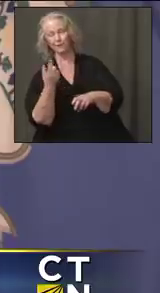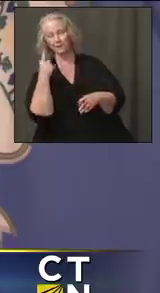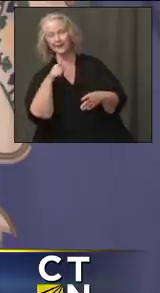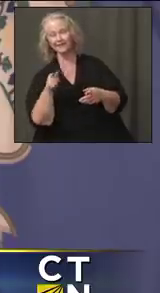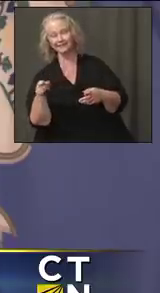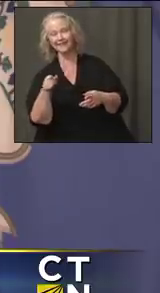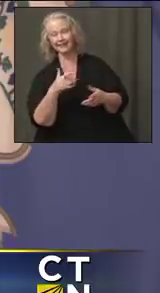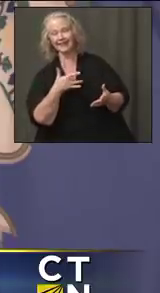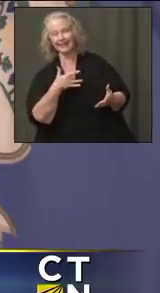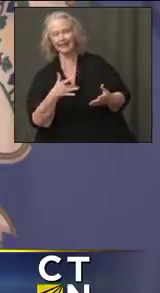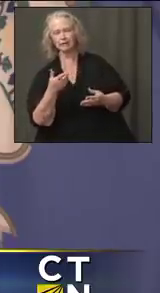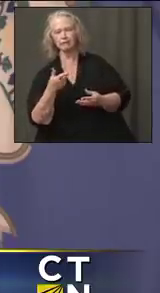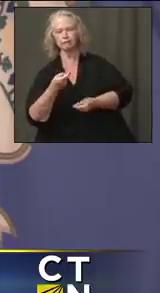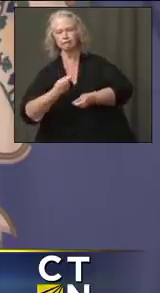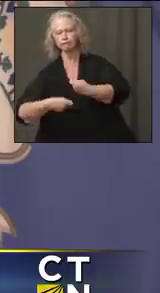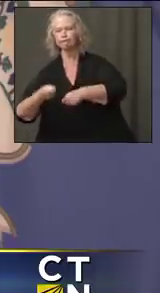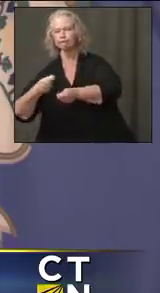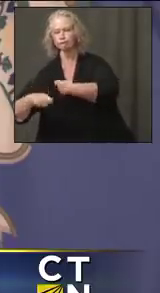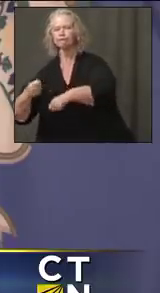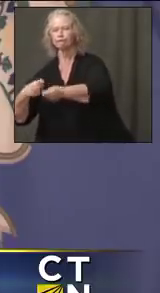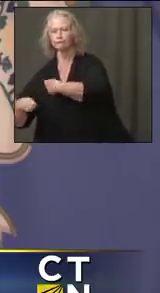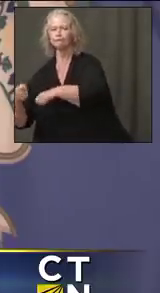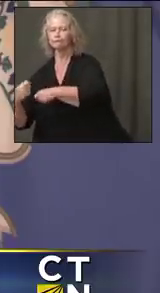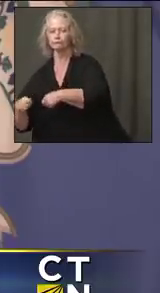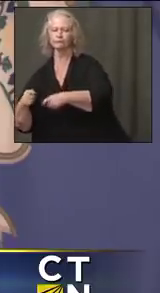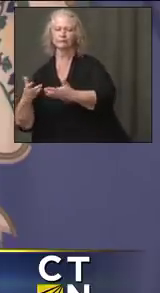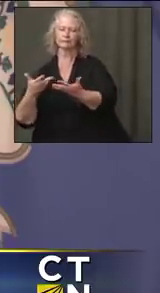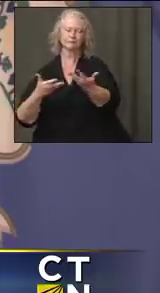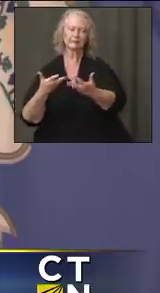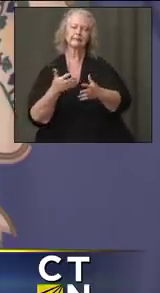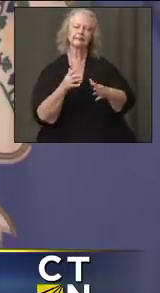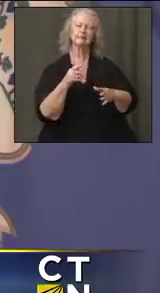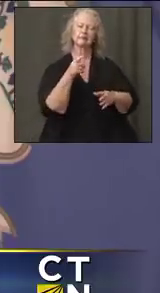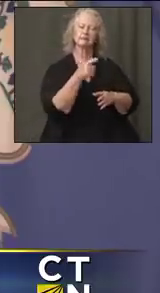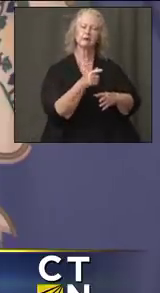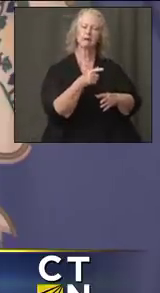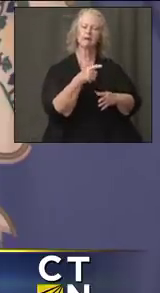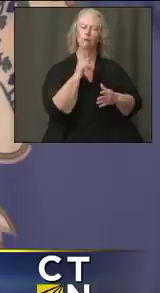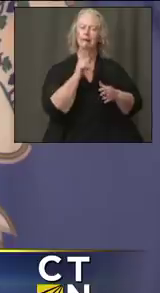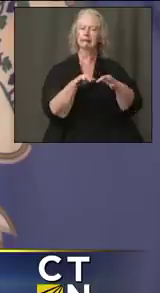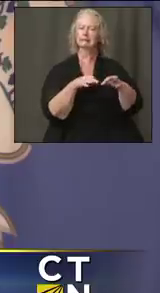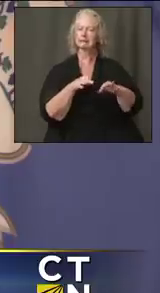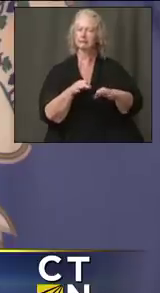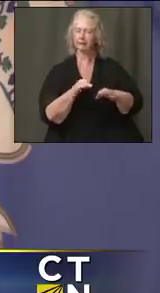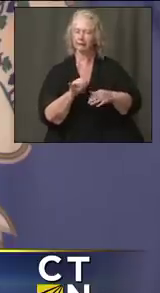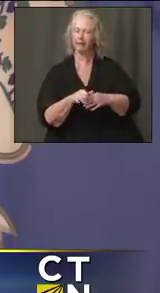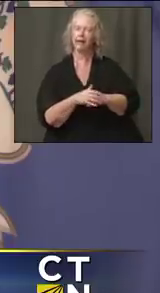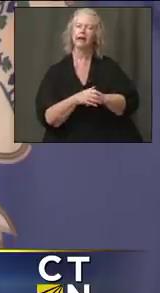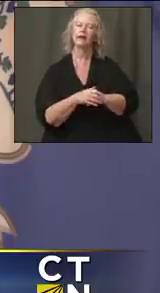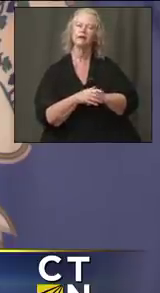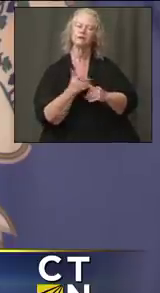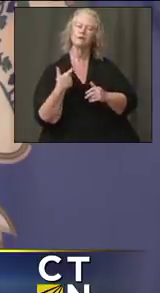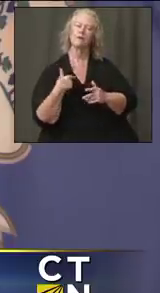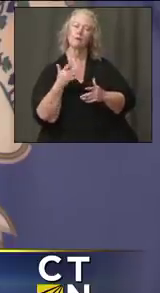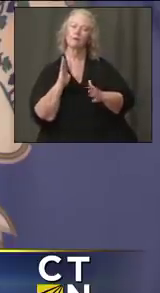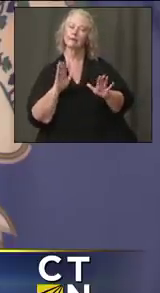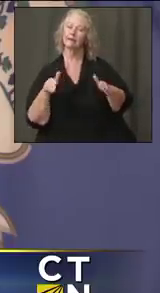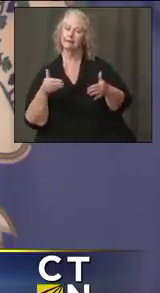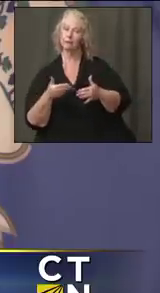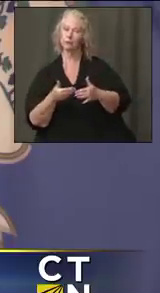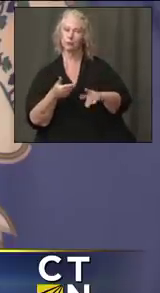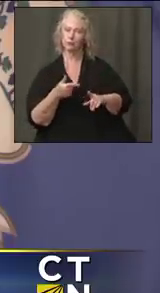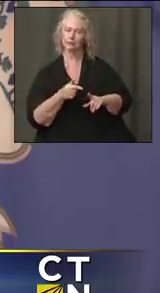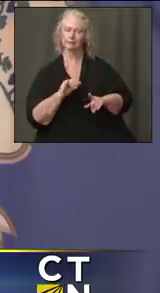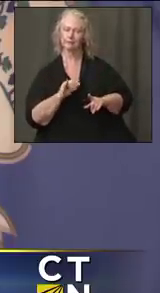to class. And Miguel can talk a little bit about how we're trying to address that. So in introducing Miguel, I just want you to know